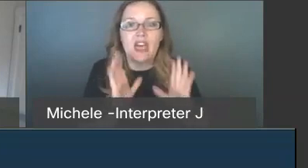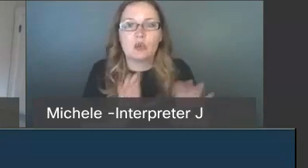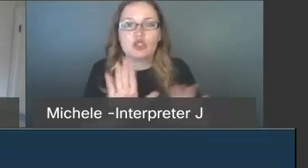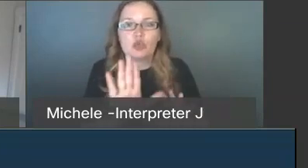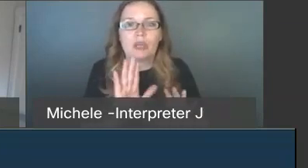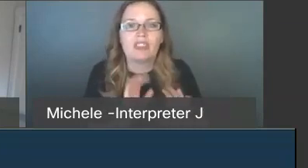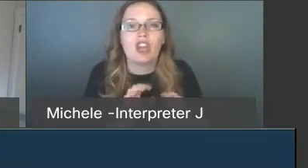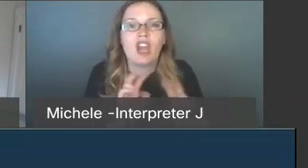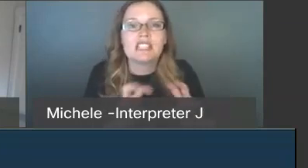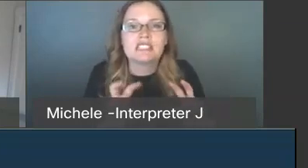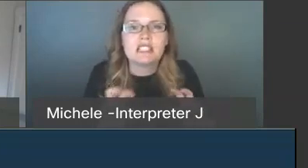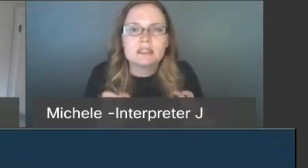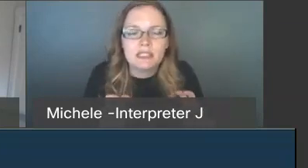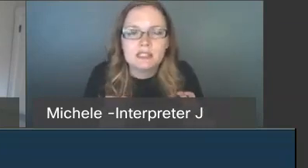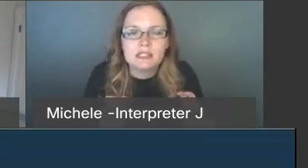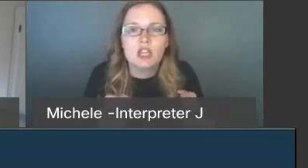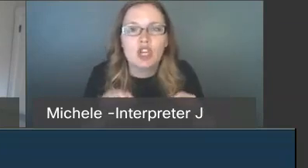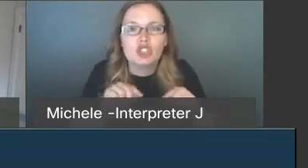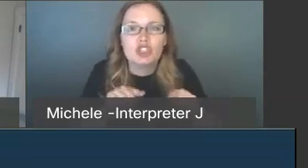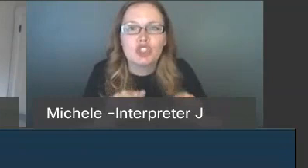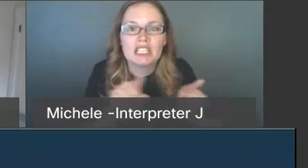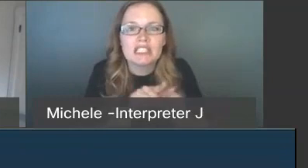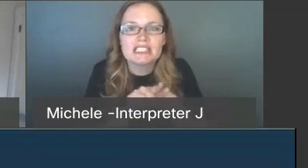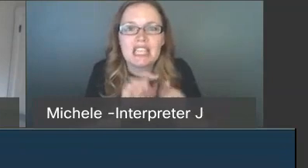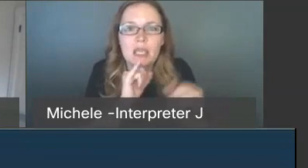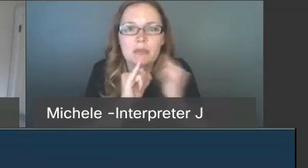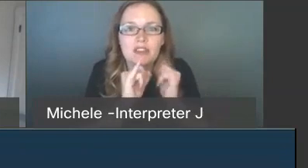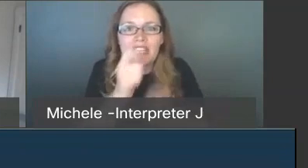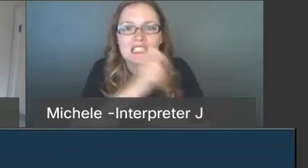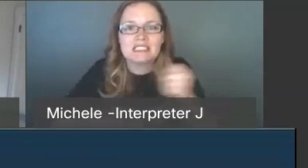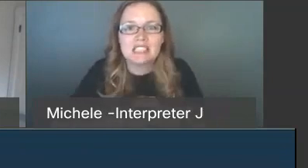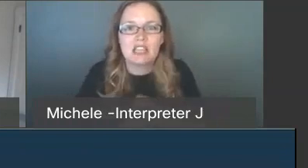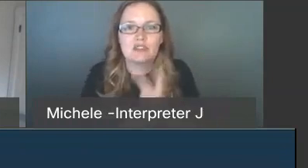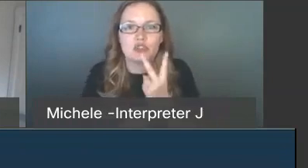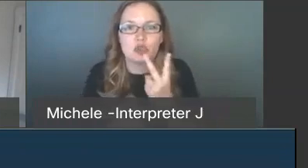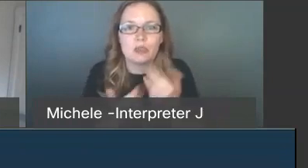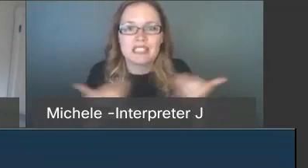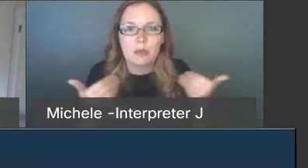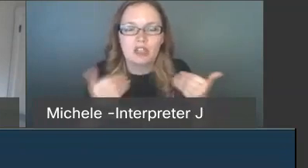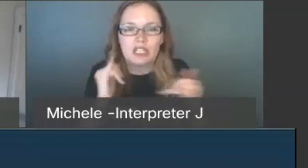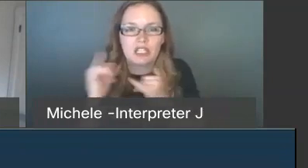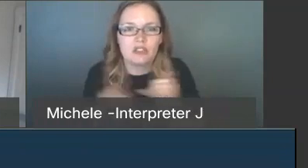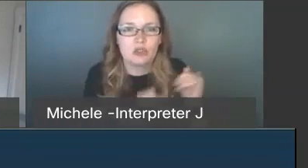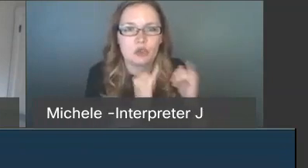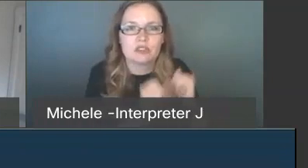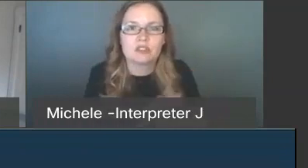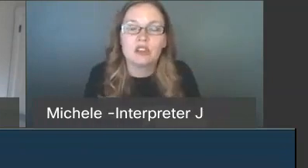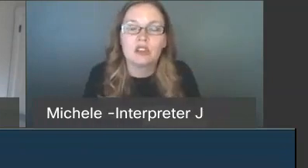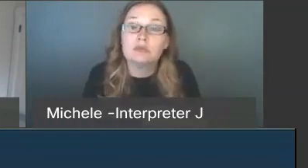assessments during the same interview instead of having two separate interviews.